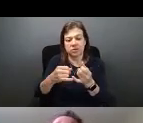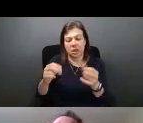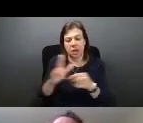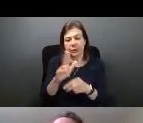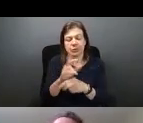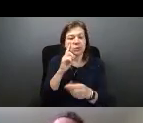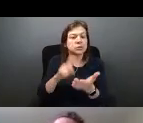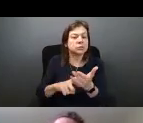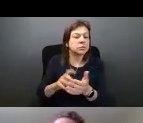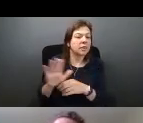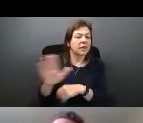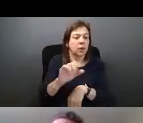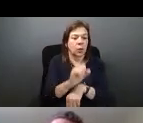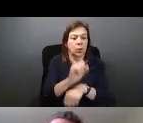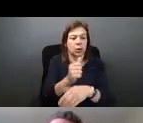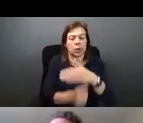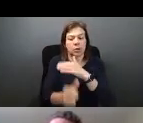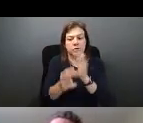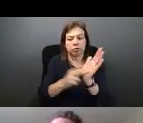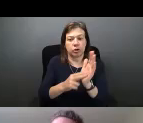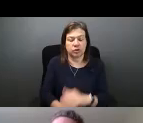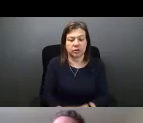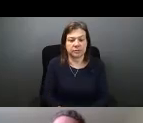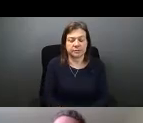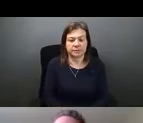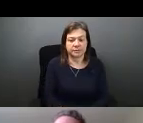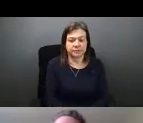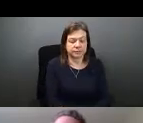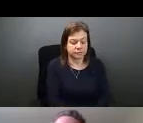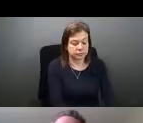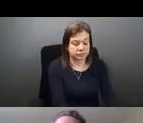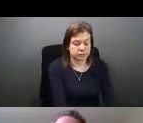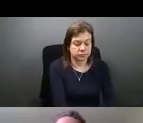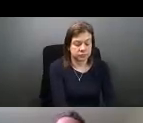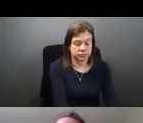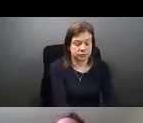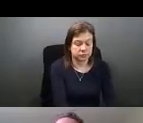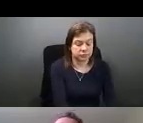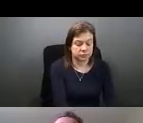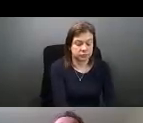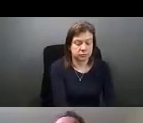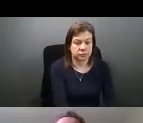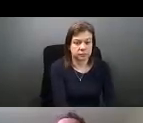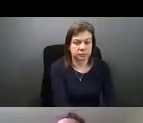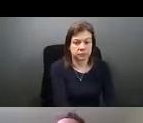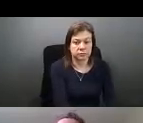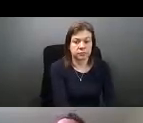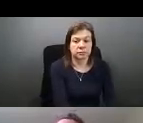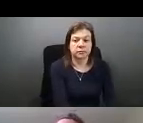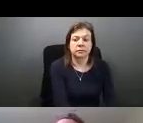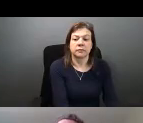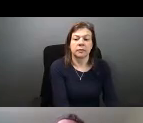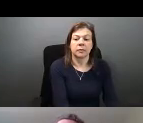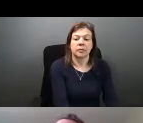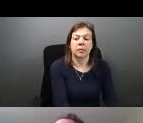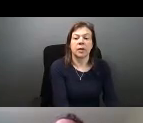identify their work under contract. Now I'd like to open up the floor